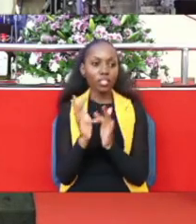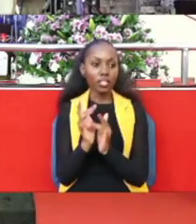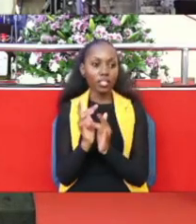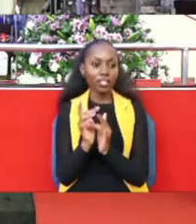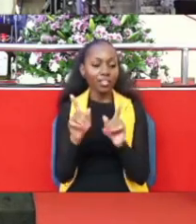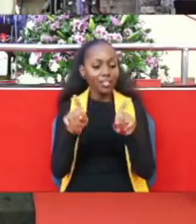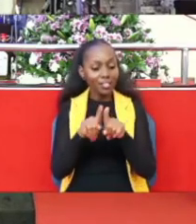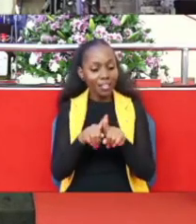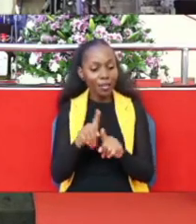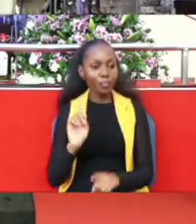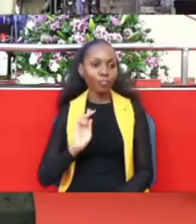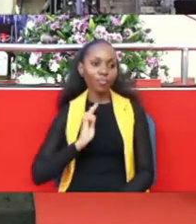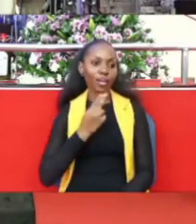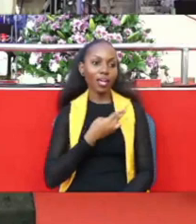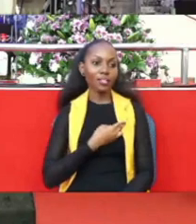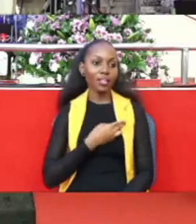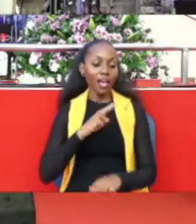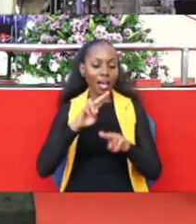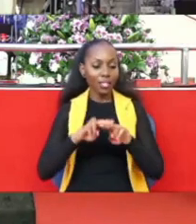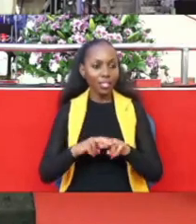are seated at the place of authority.